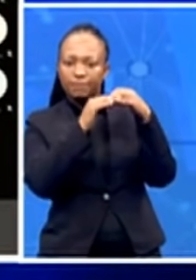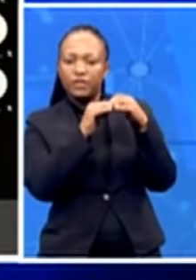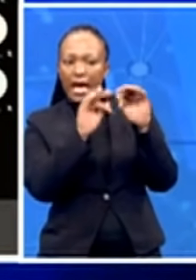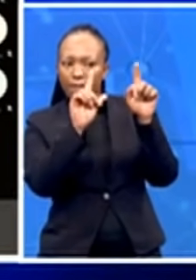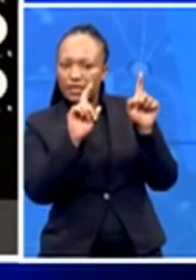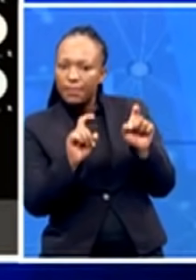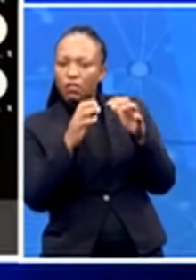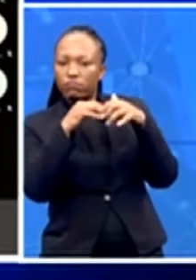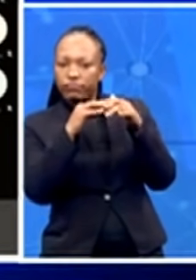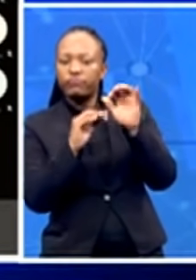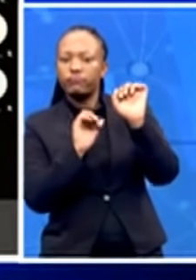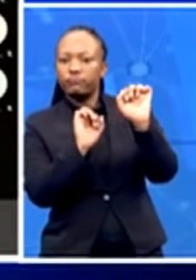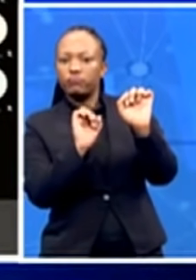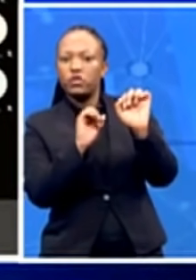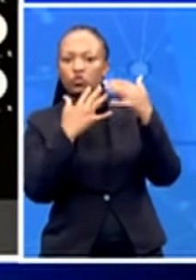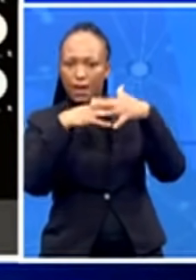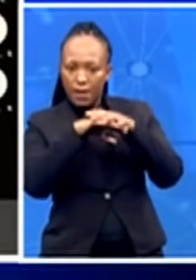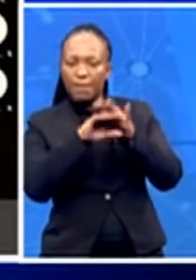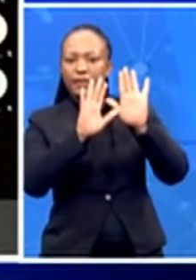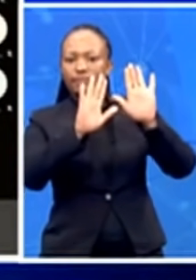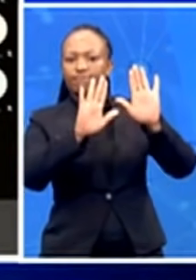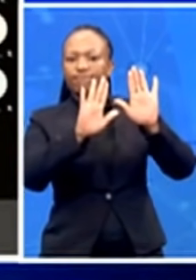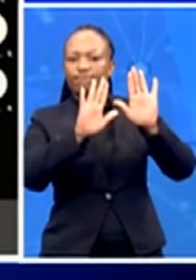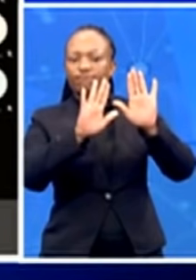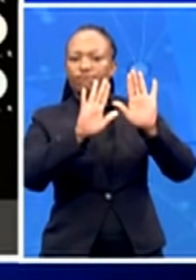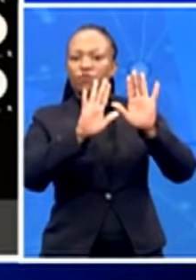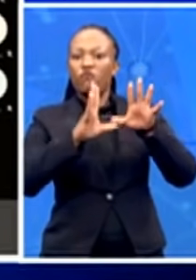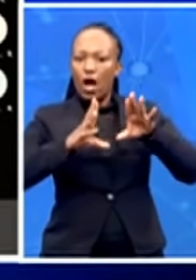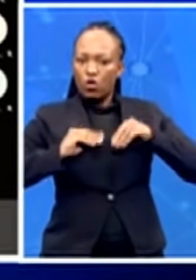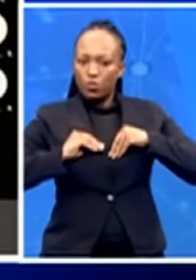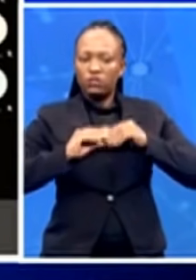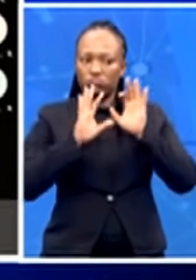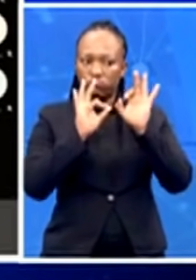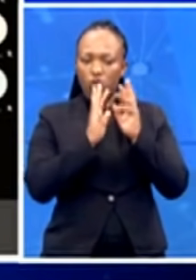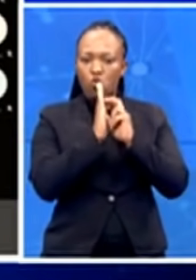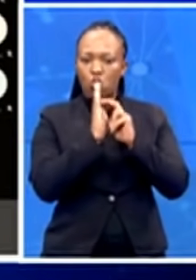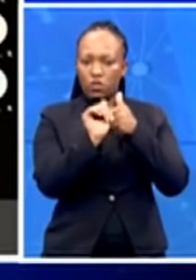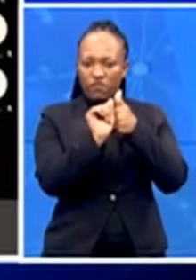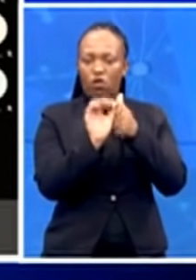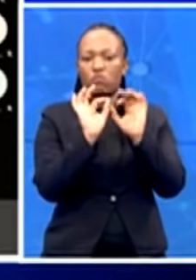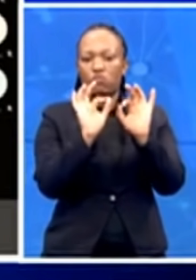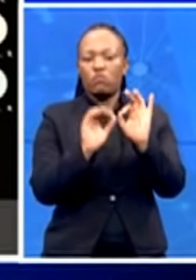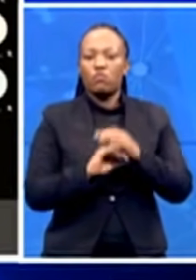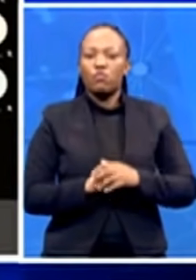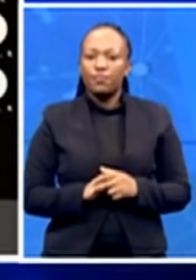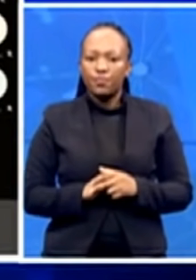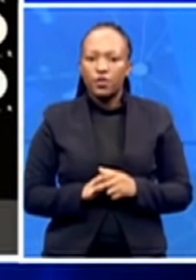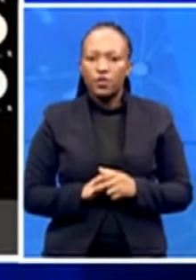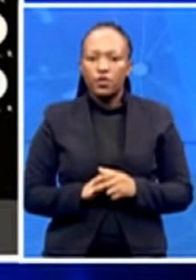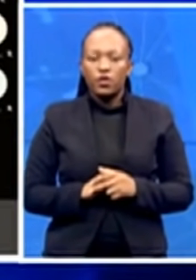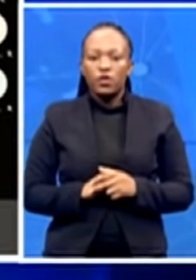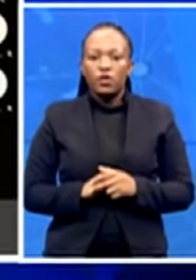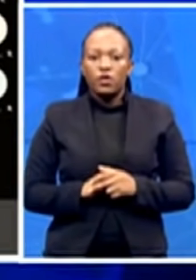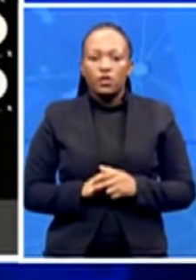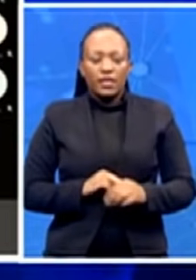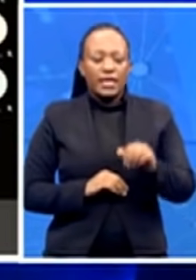the adoption of appropriate rules. The NEC then, in accordance with its own powers